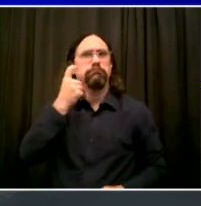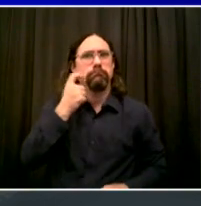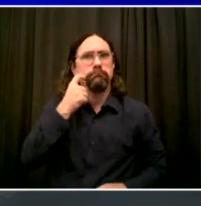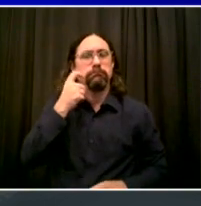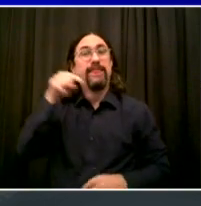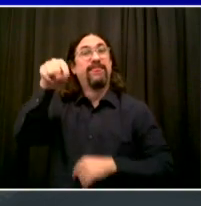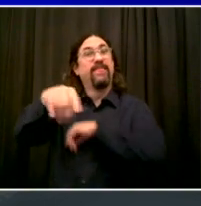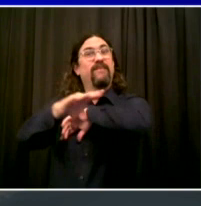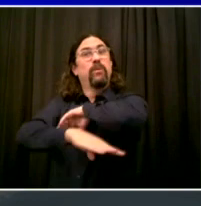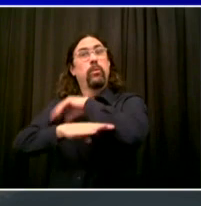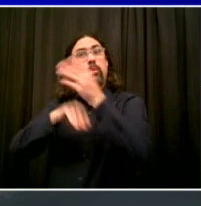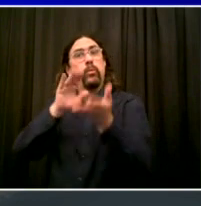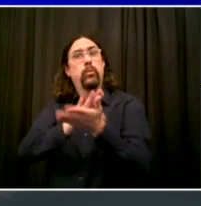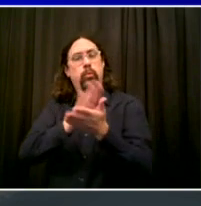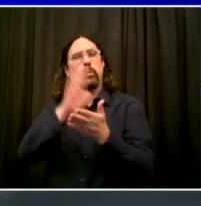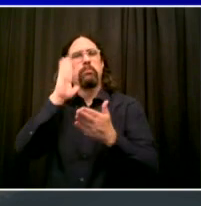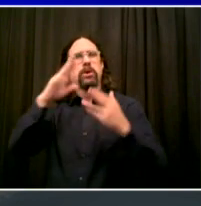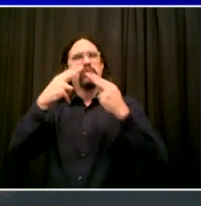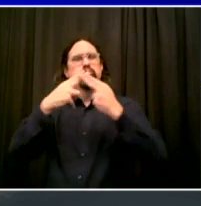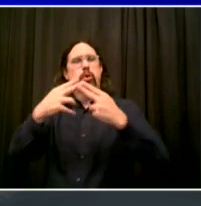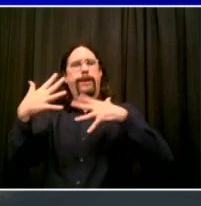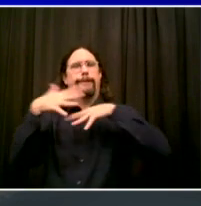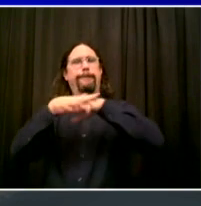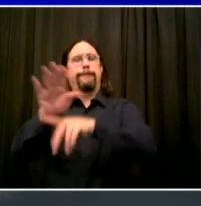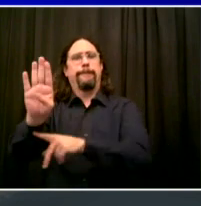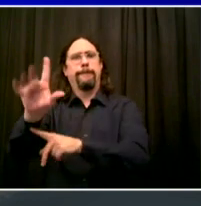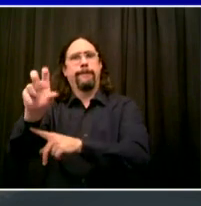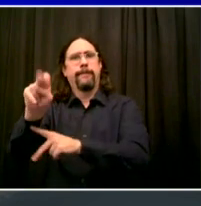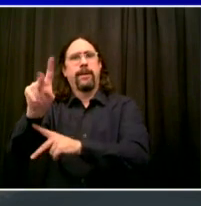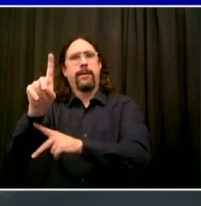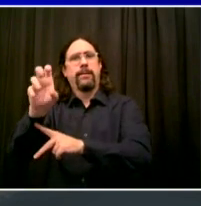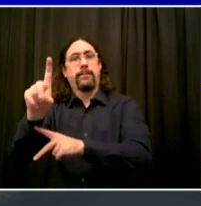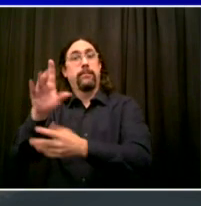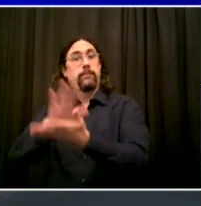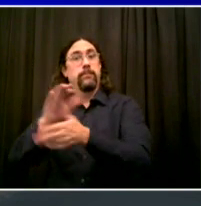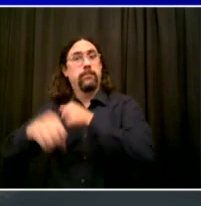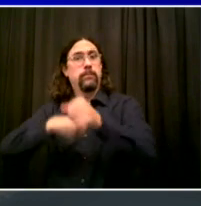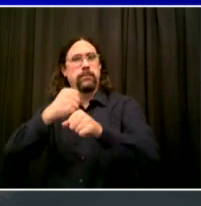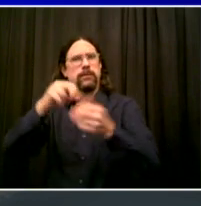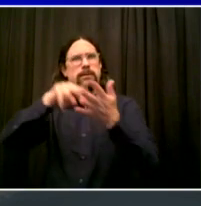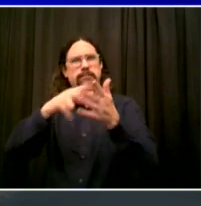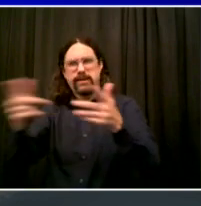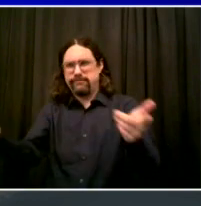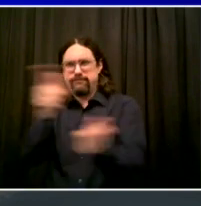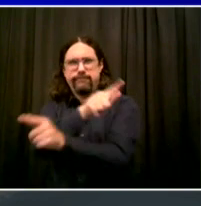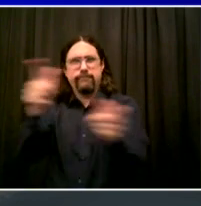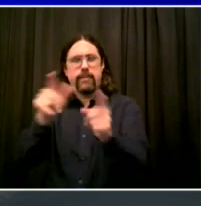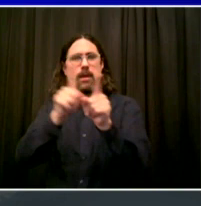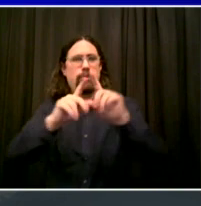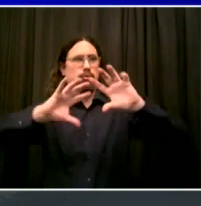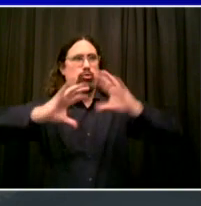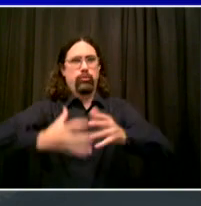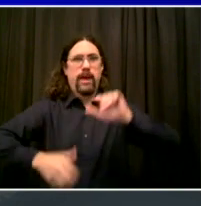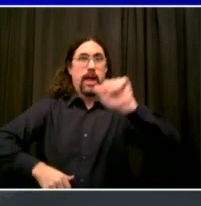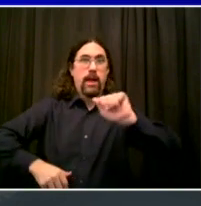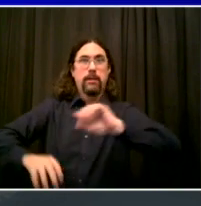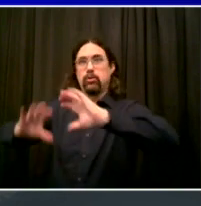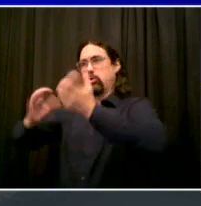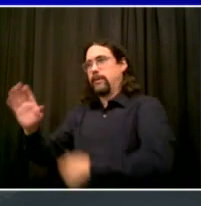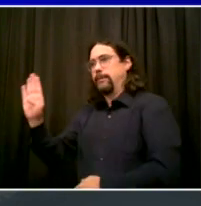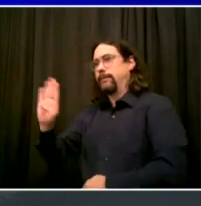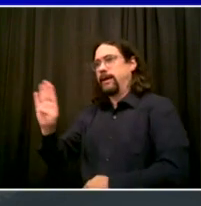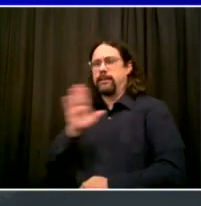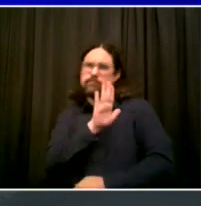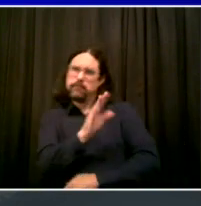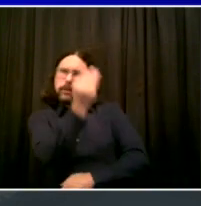don't get more childcare. We have been working since we saw the results of that survey, and we obviously knew this was an imperative. We've